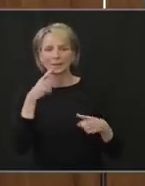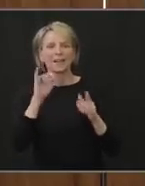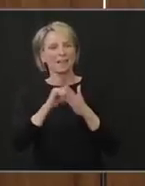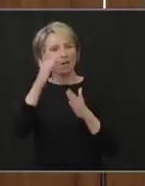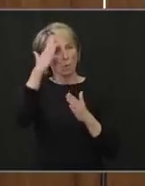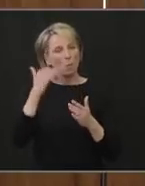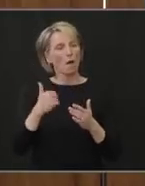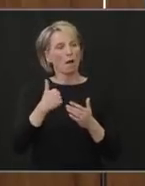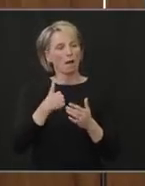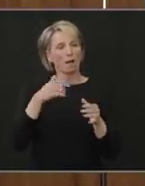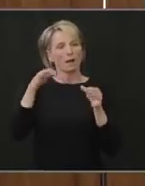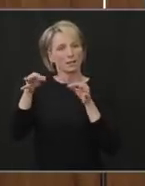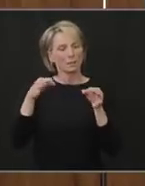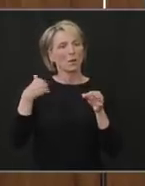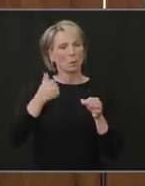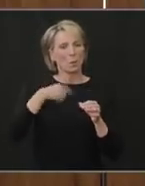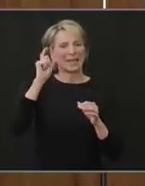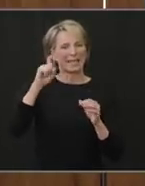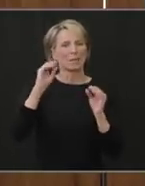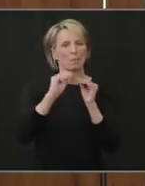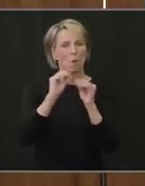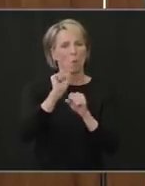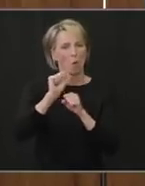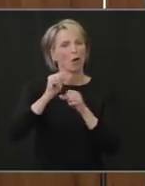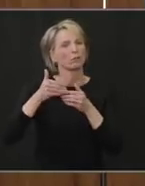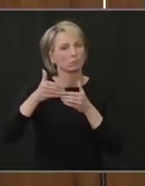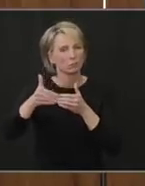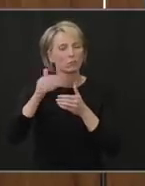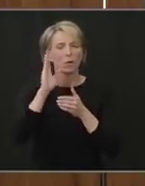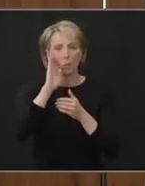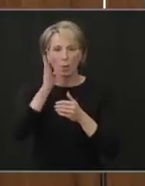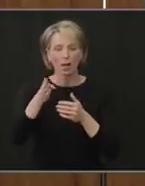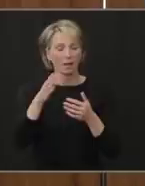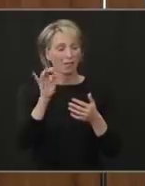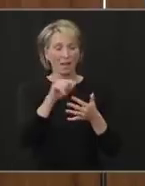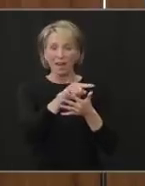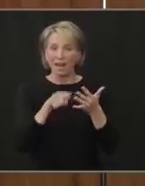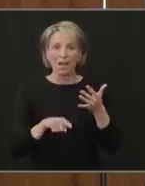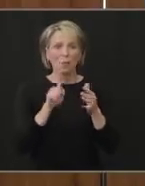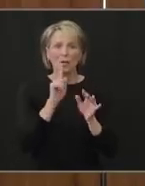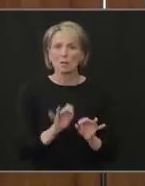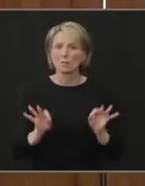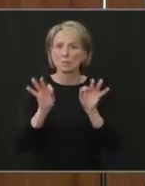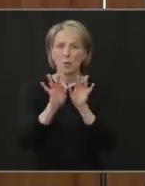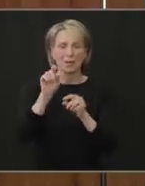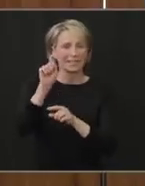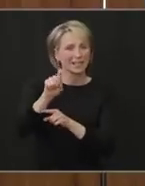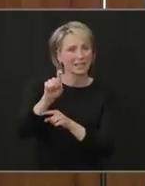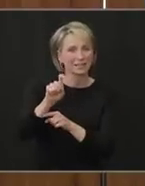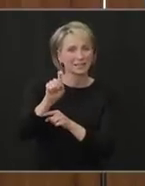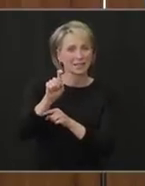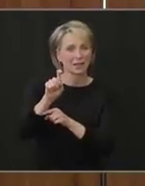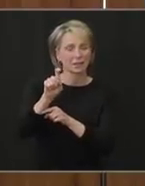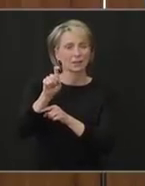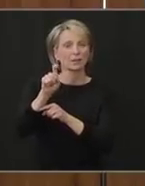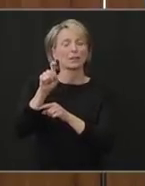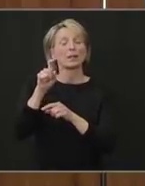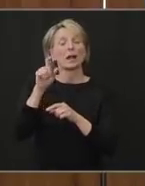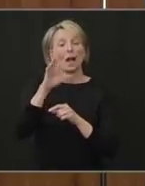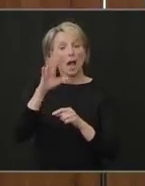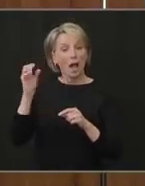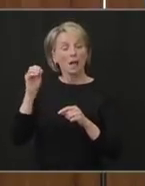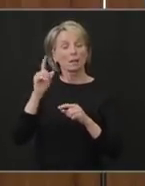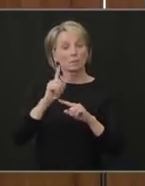kinds of measures are absolutely necessary in the bill that we eventually pass, plus